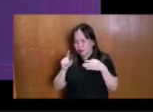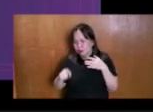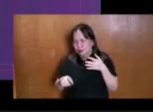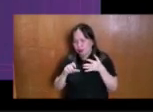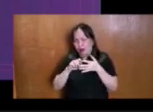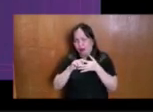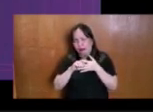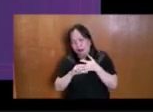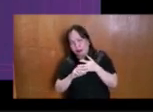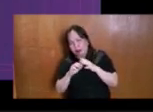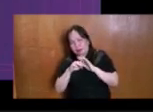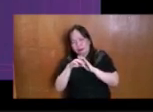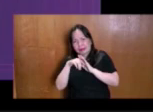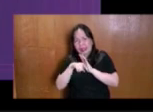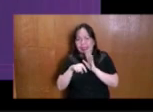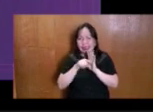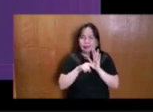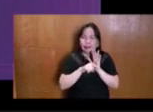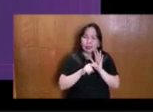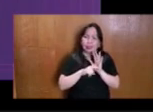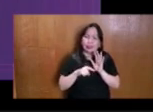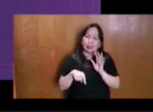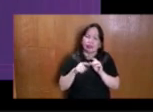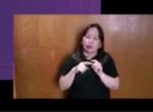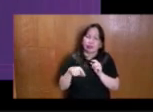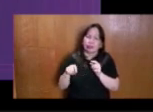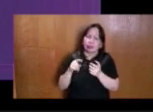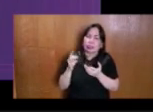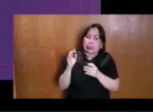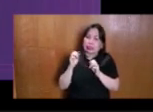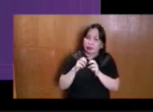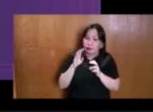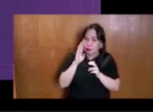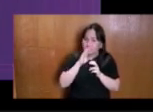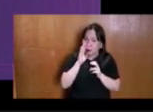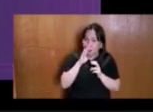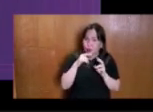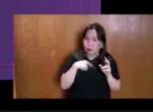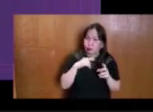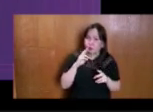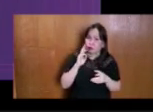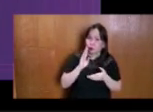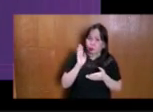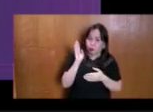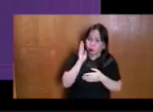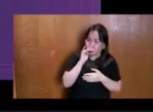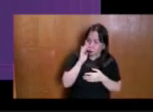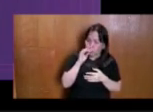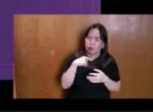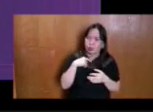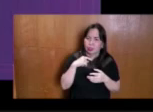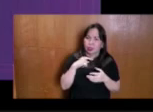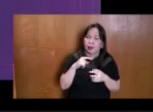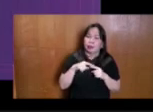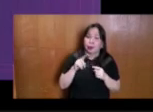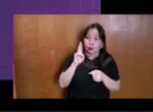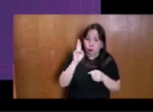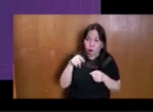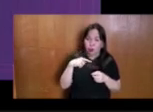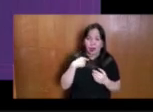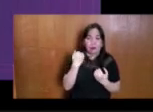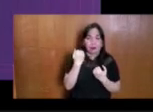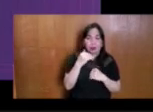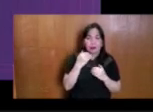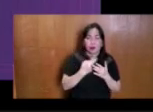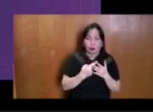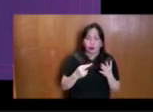stats anyway. And so as a university with limited resources, but enough expertise perhaps to really